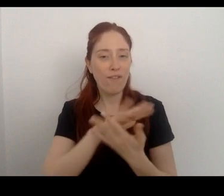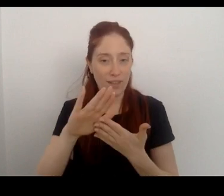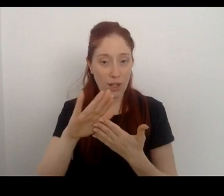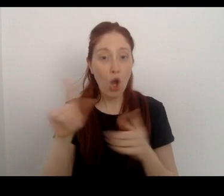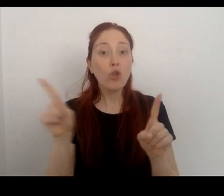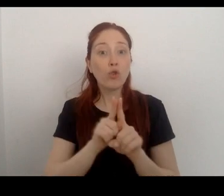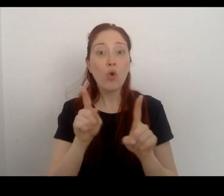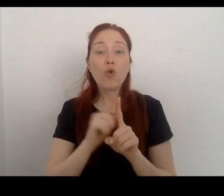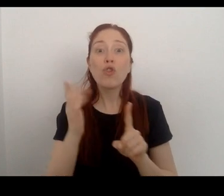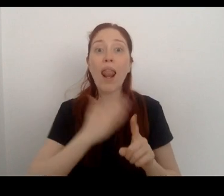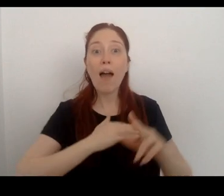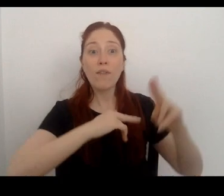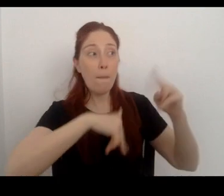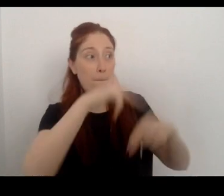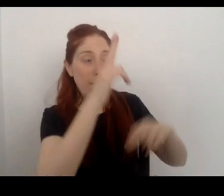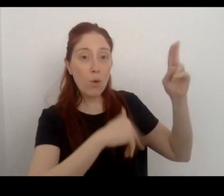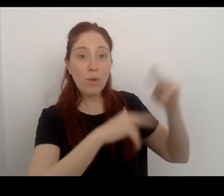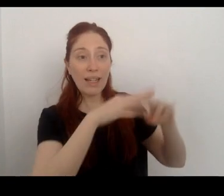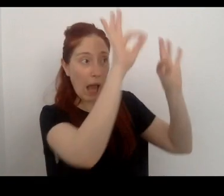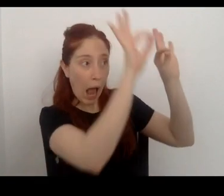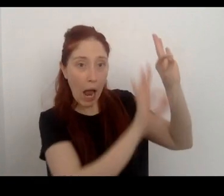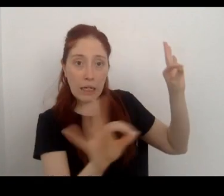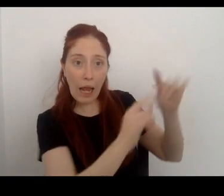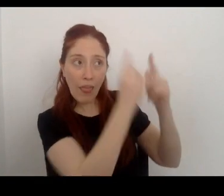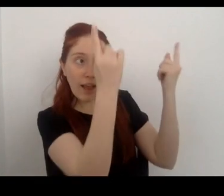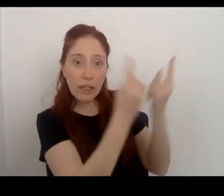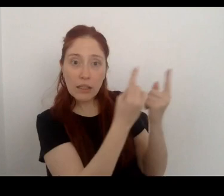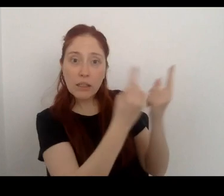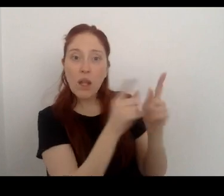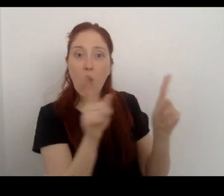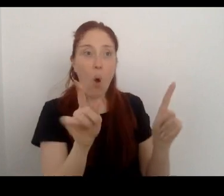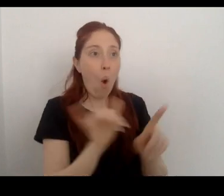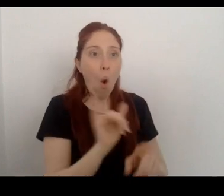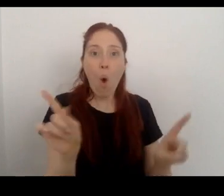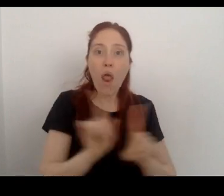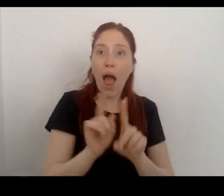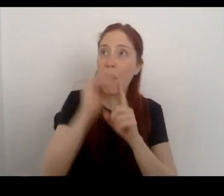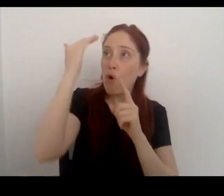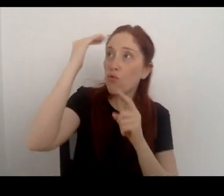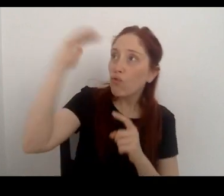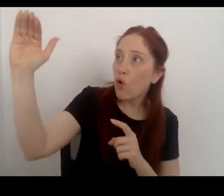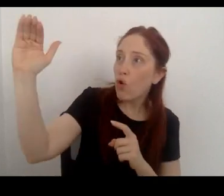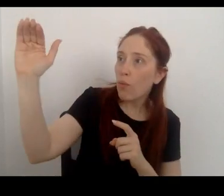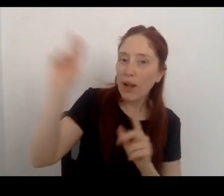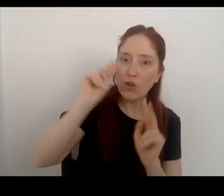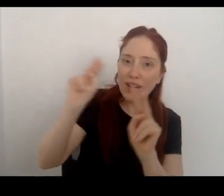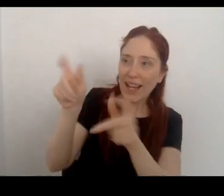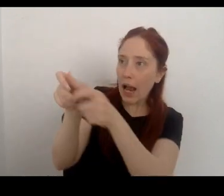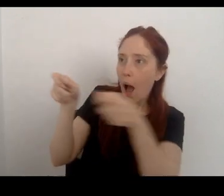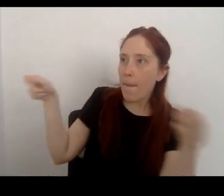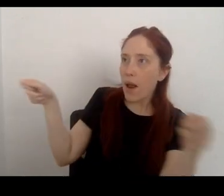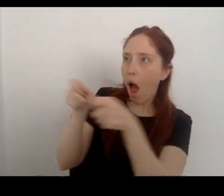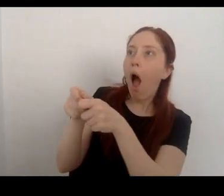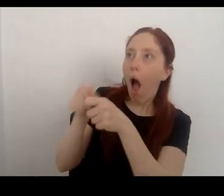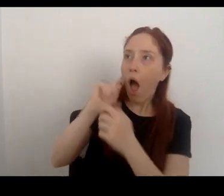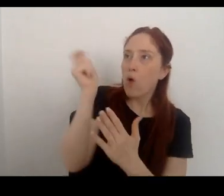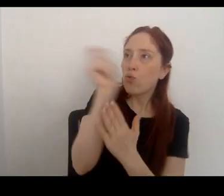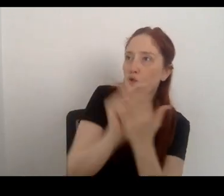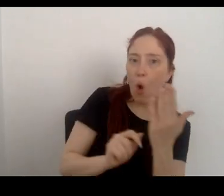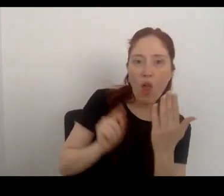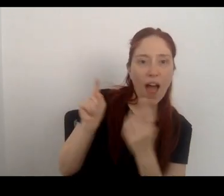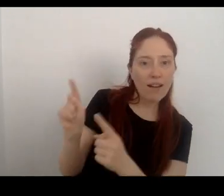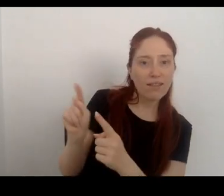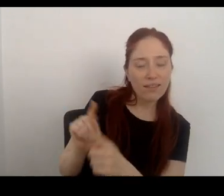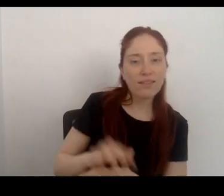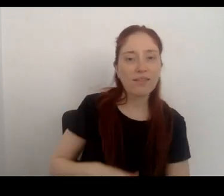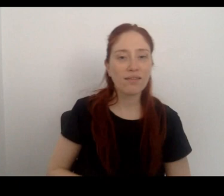if we can call it architecture, the architecture of a room and a cupboard within a room, or for example, a drawing of